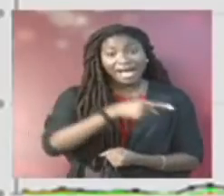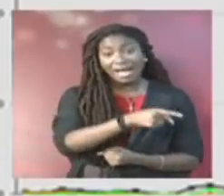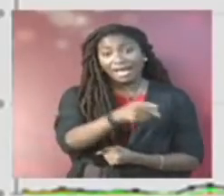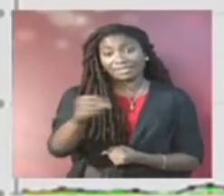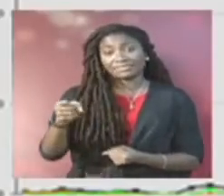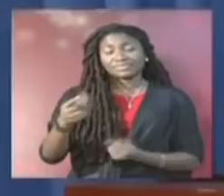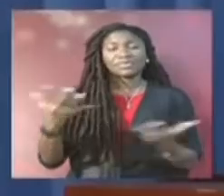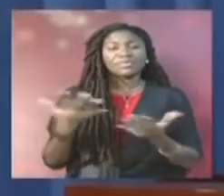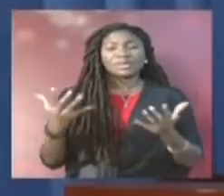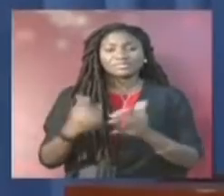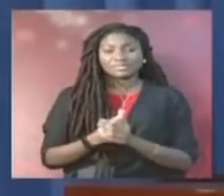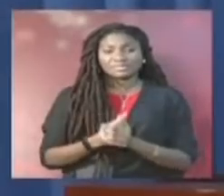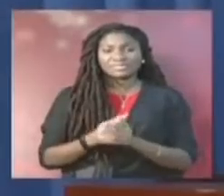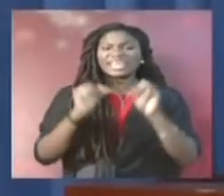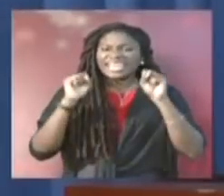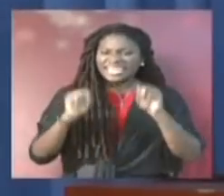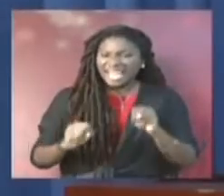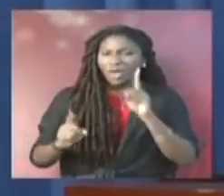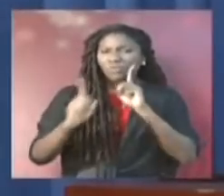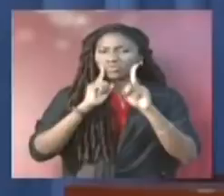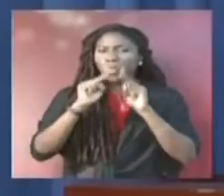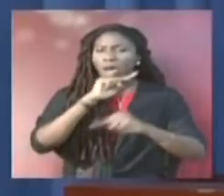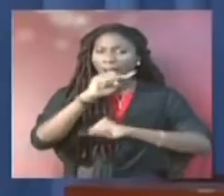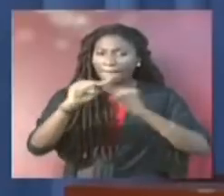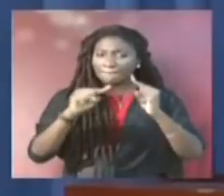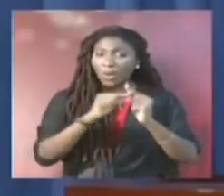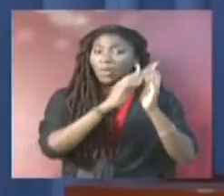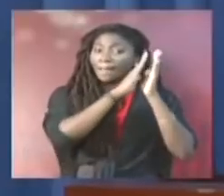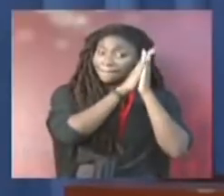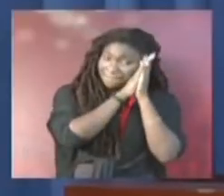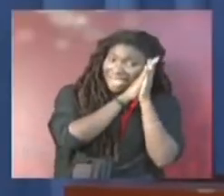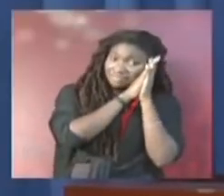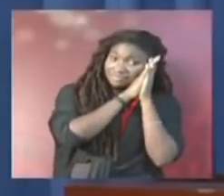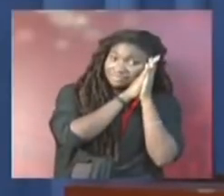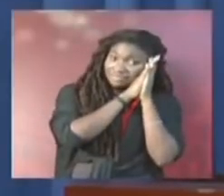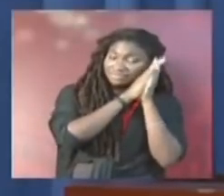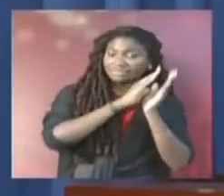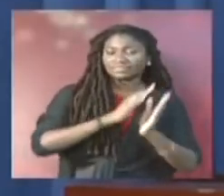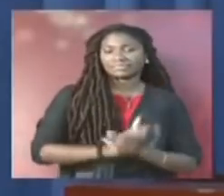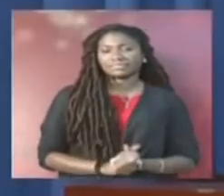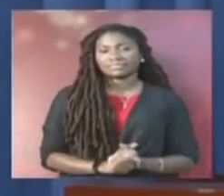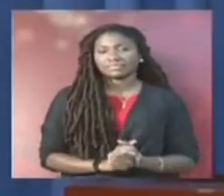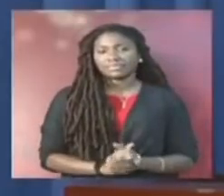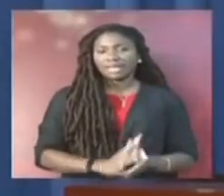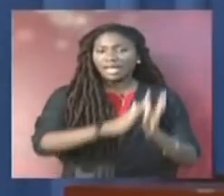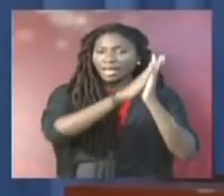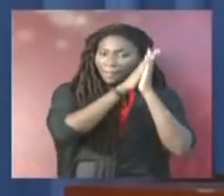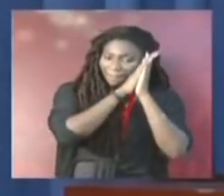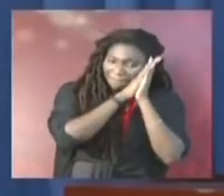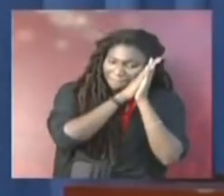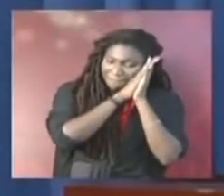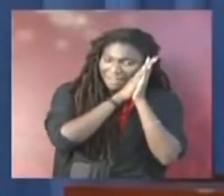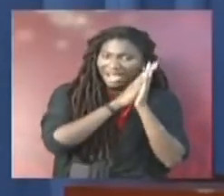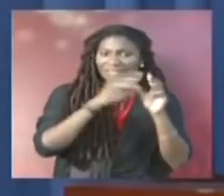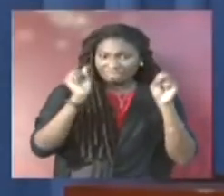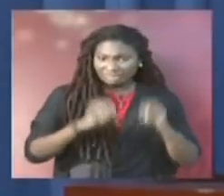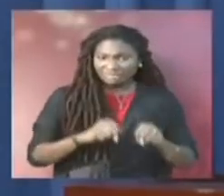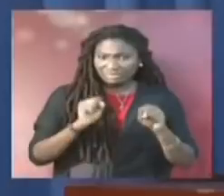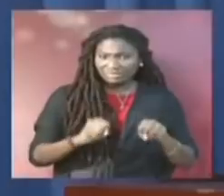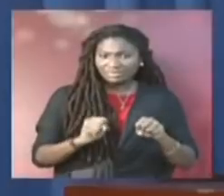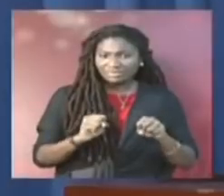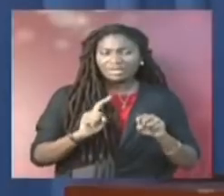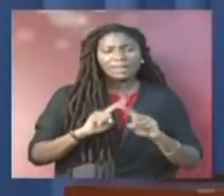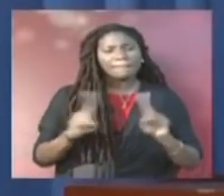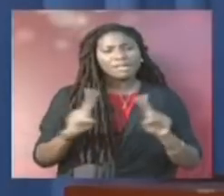even though we speak of beds, a bed is not just a physical bed. A bed is a bed, yes, but